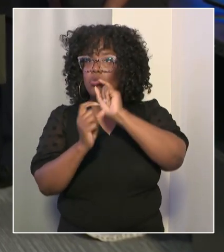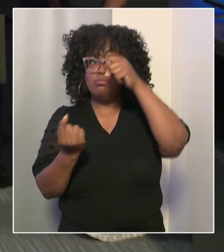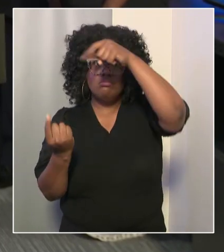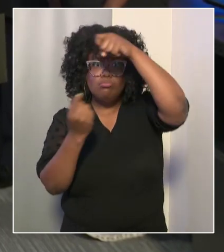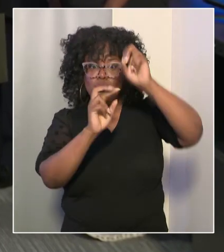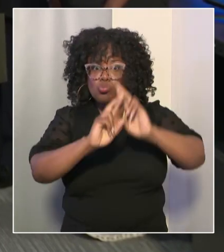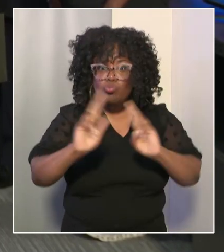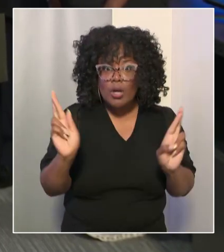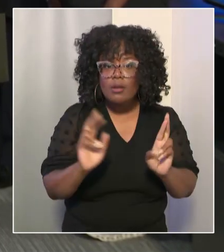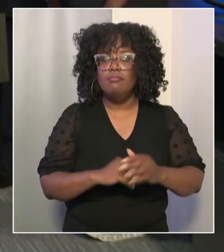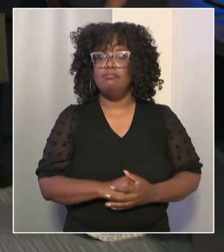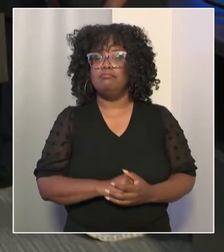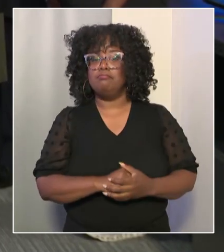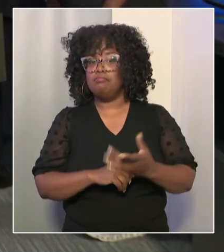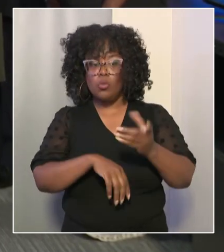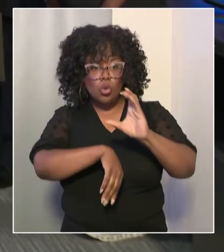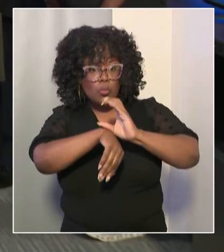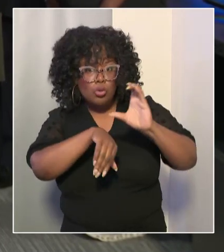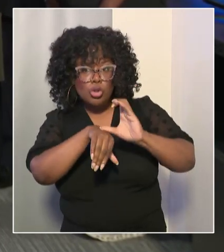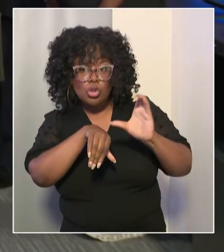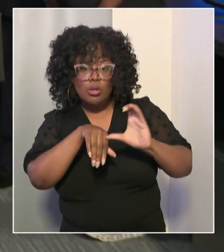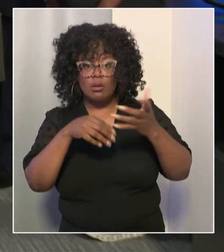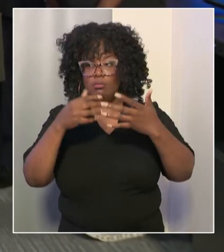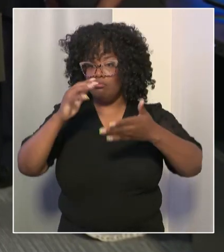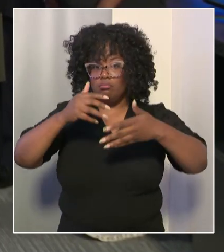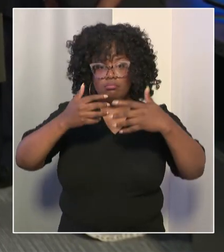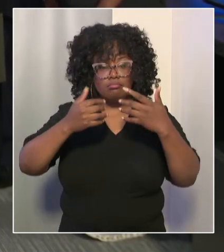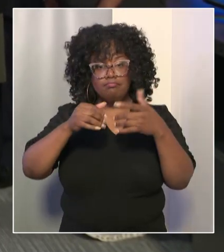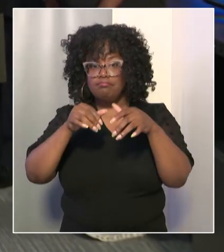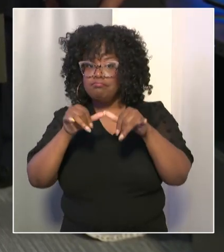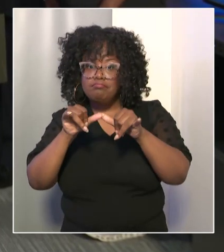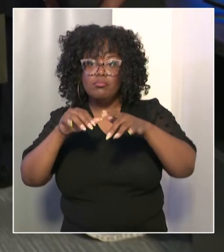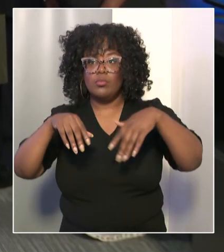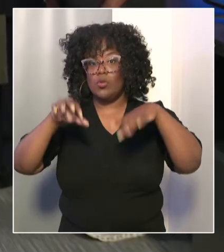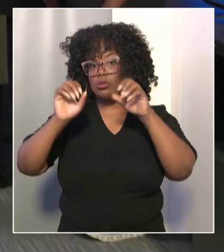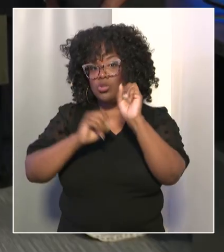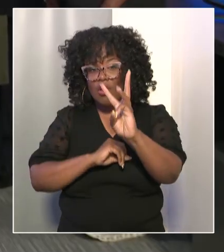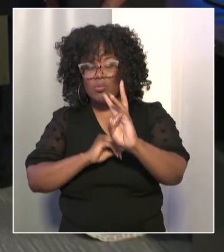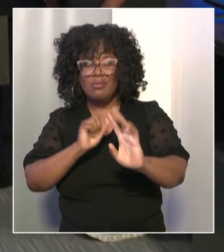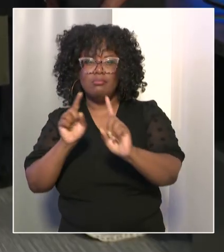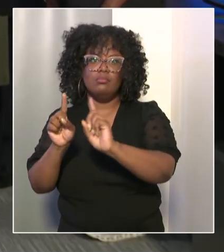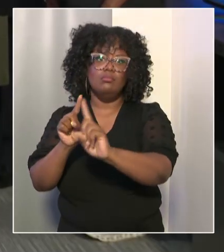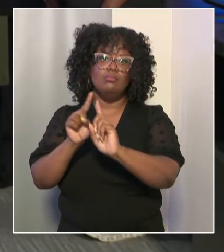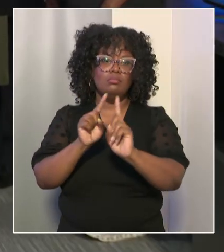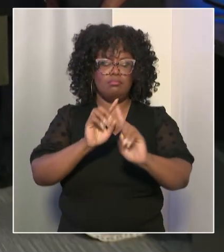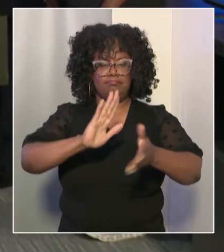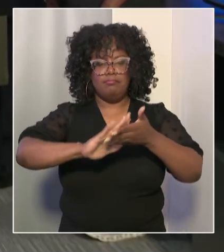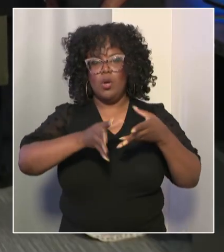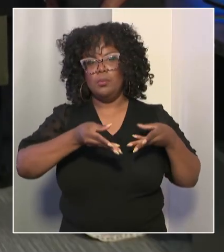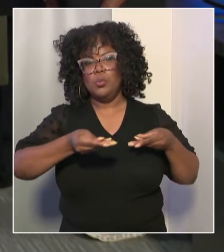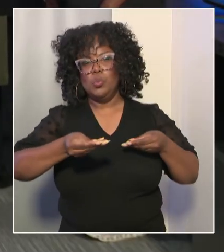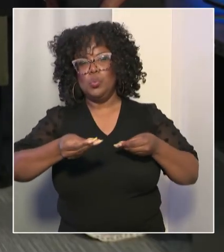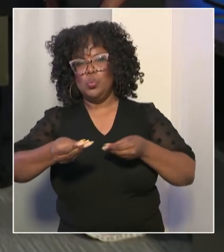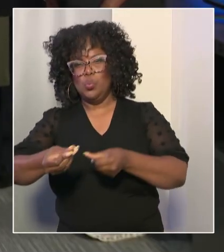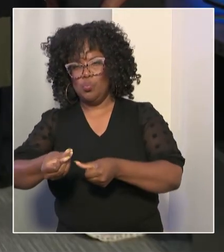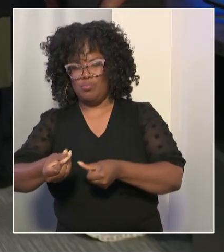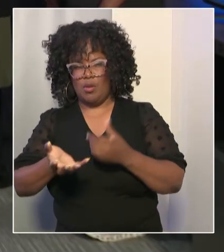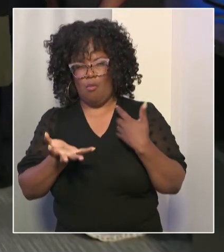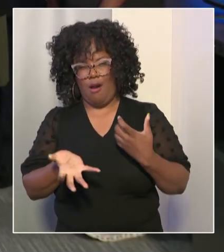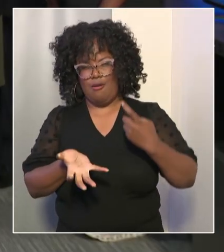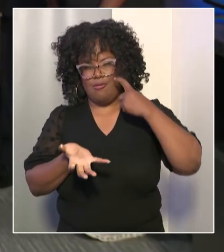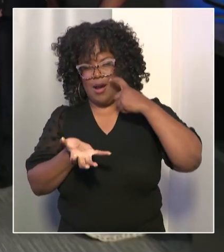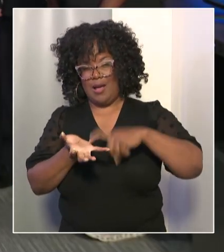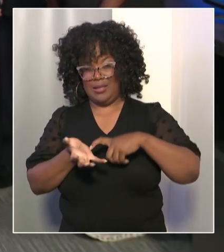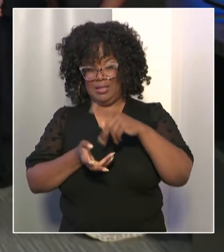software applications, and many more. Many of those partners are here today, and so we want to take a minute to recognize them. We have everything from